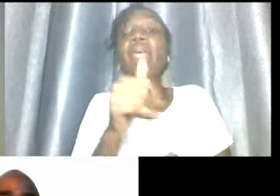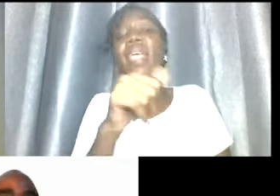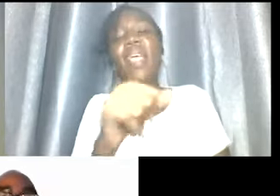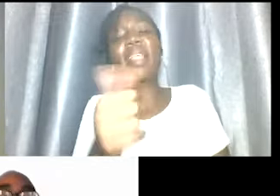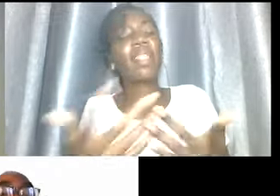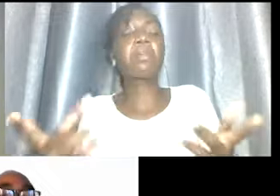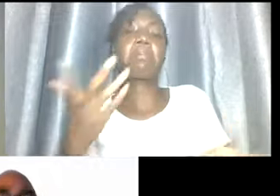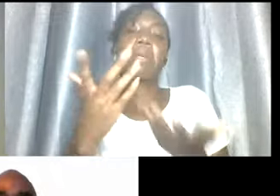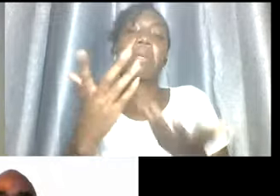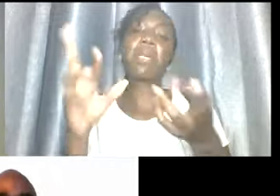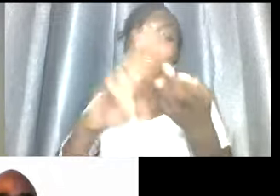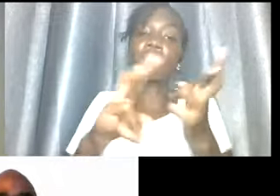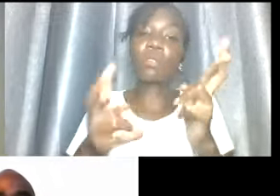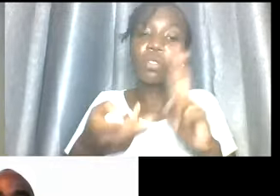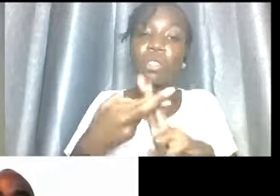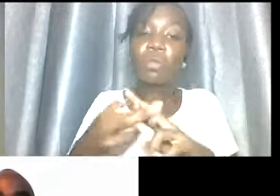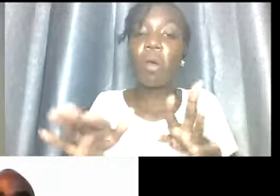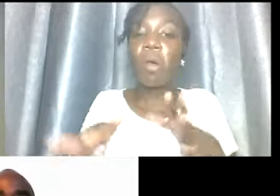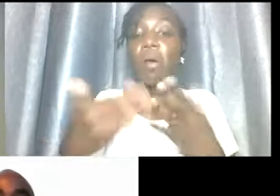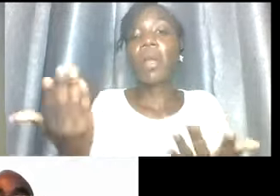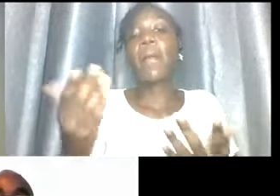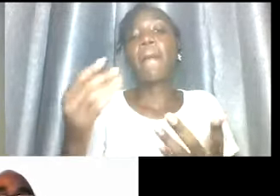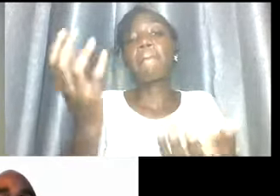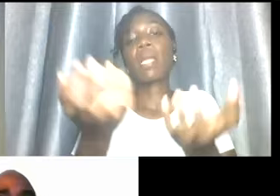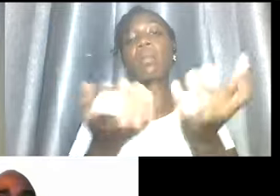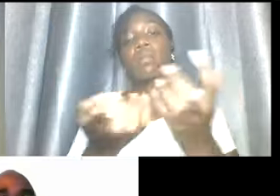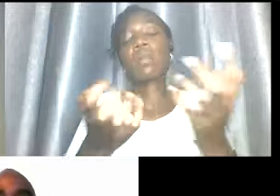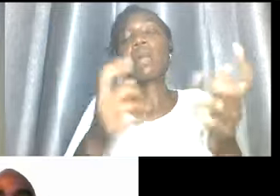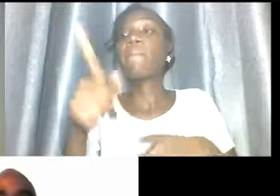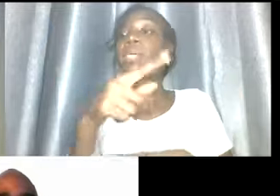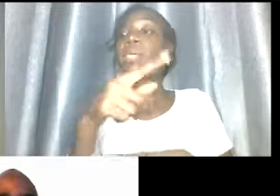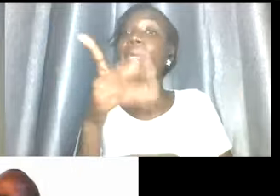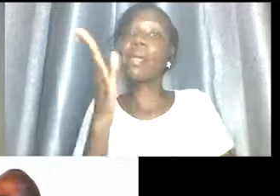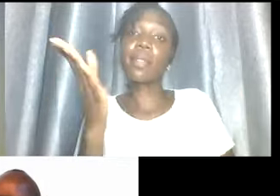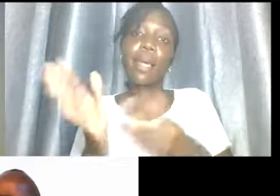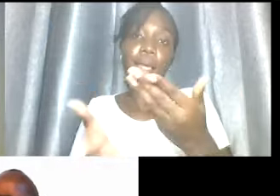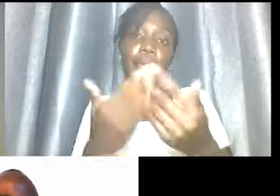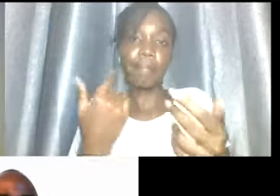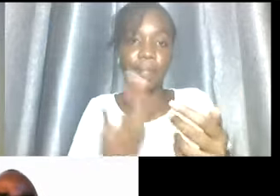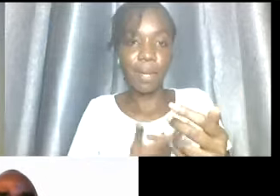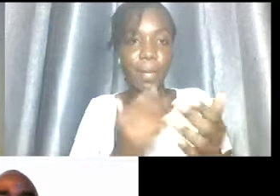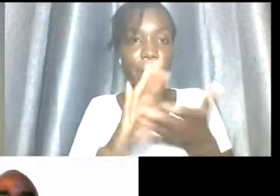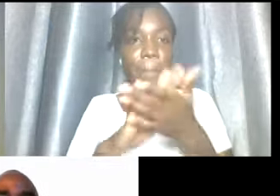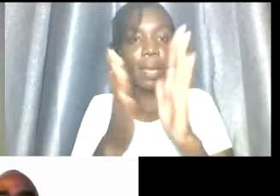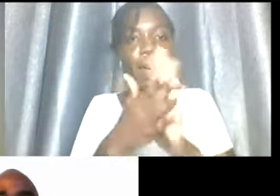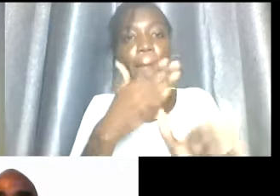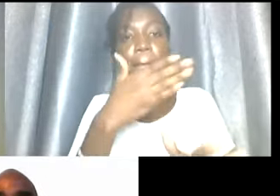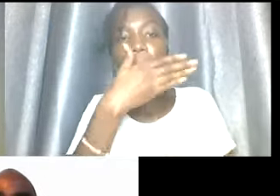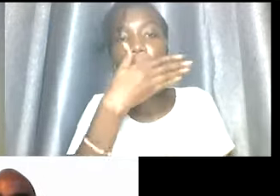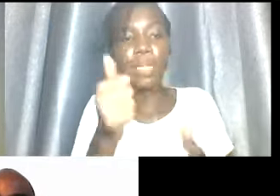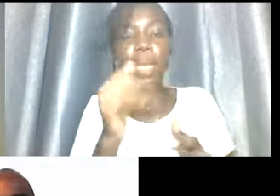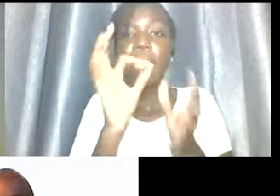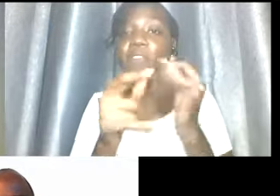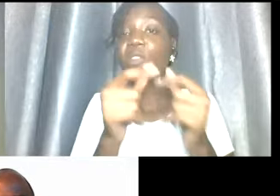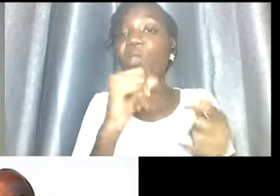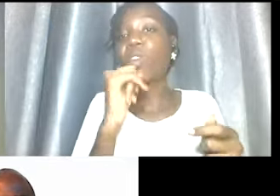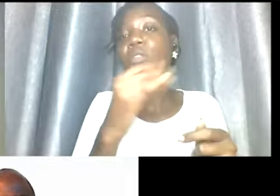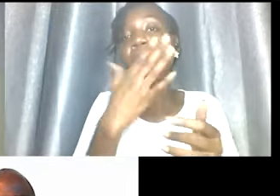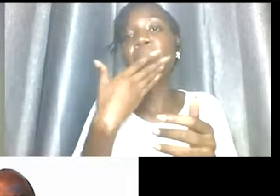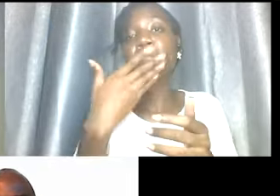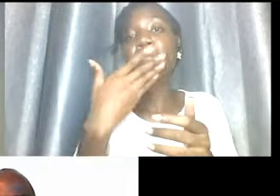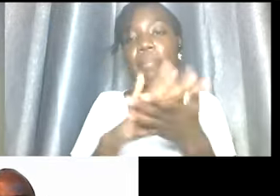relationships or business. Mistakes are there to help us become better. If you're not becoming better from your